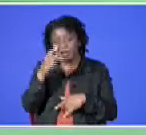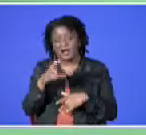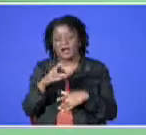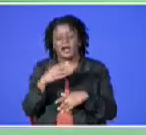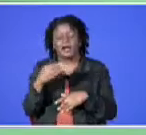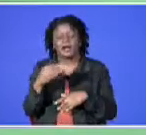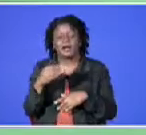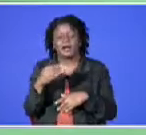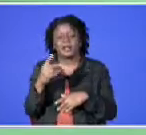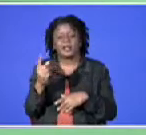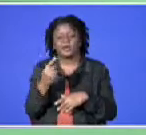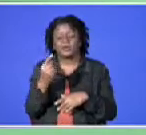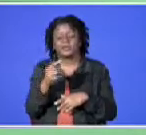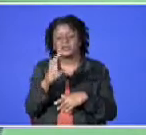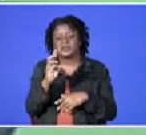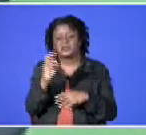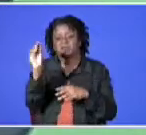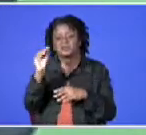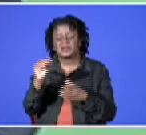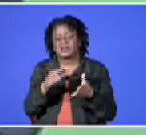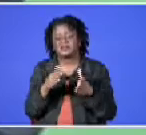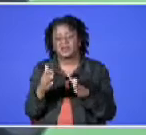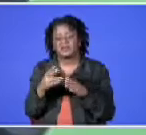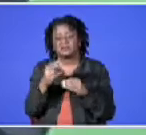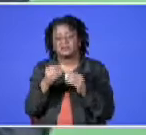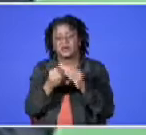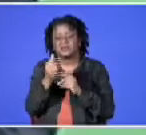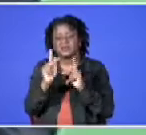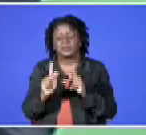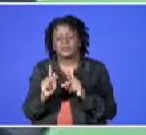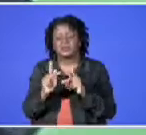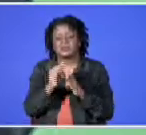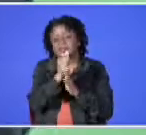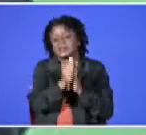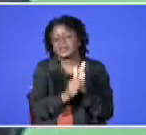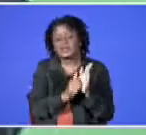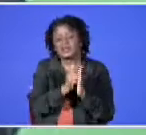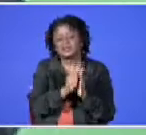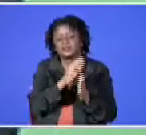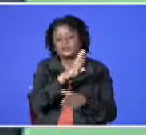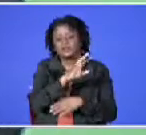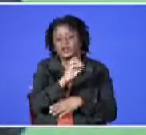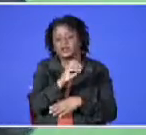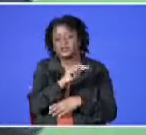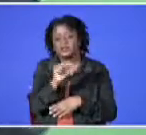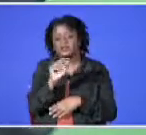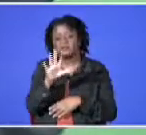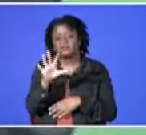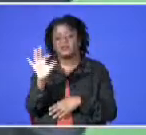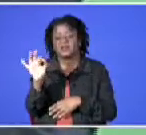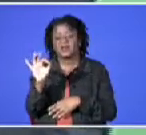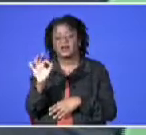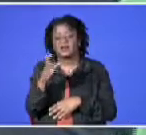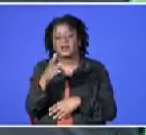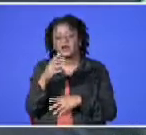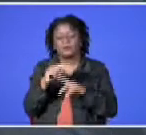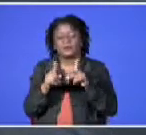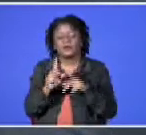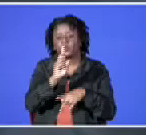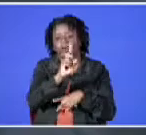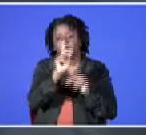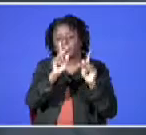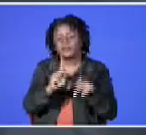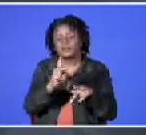Most cases fall in the age group of 40 to 59, although we have had one at 11 and